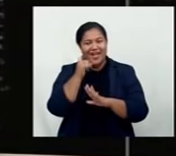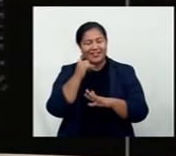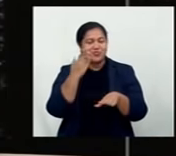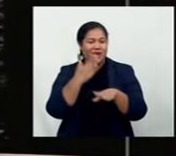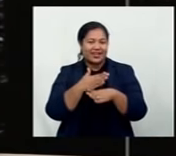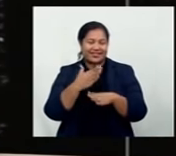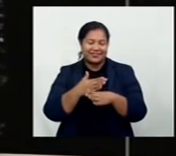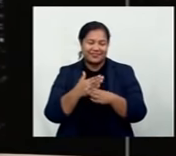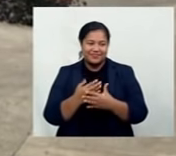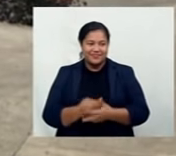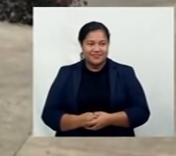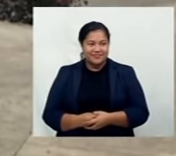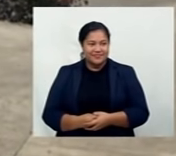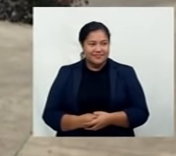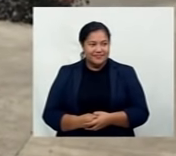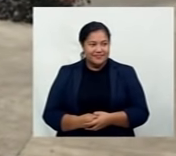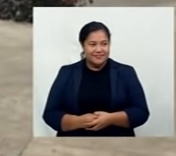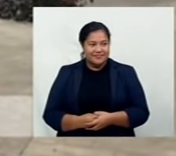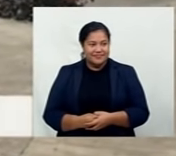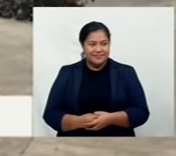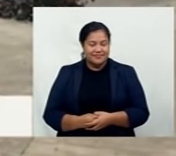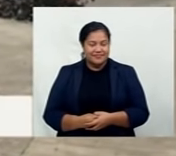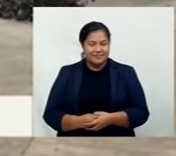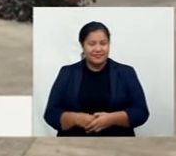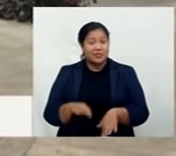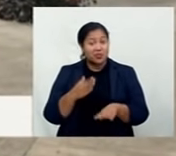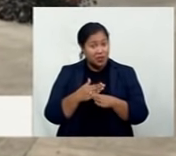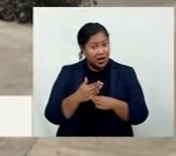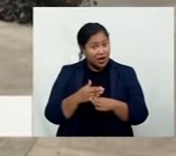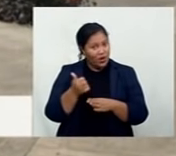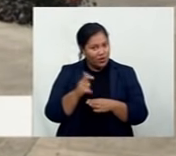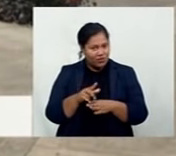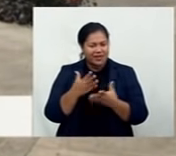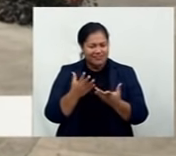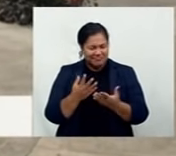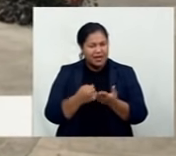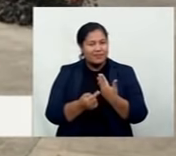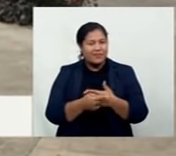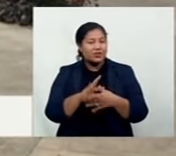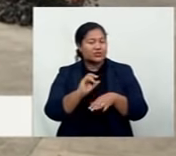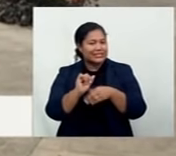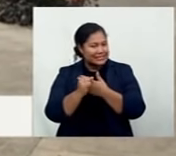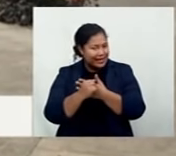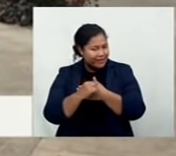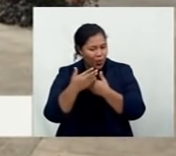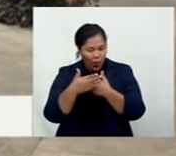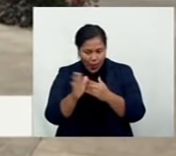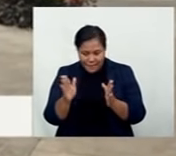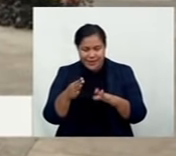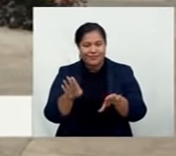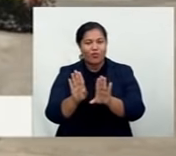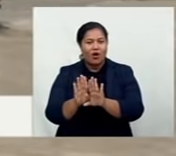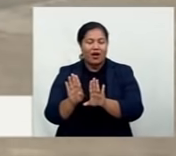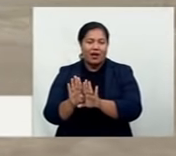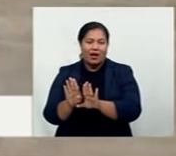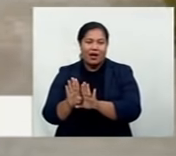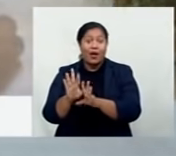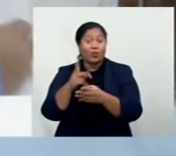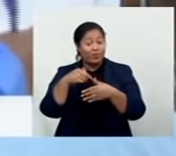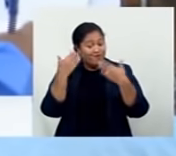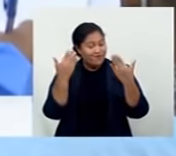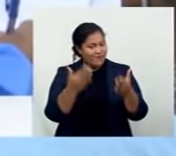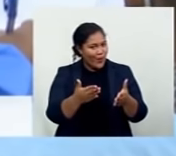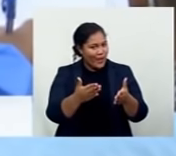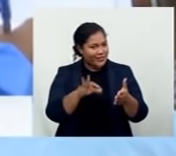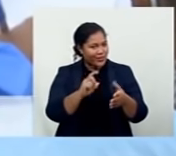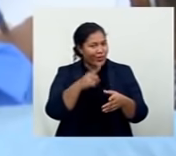Ritika Pratap reports. Work is already underway to safely open our borders, with major focus put